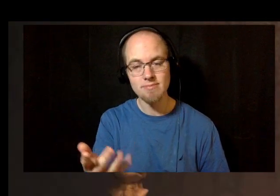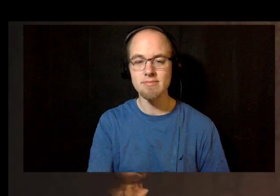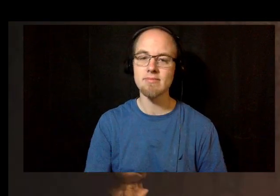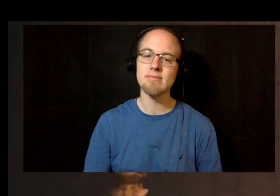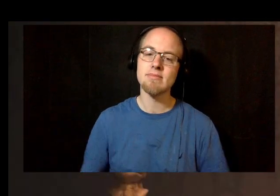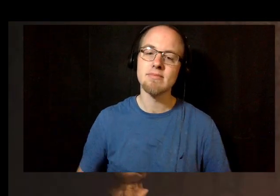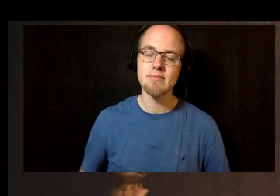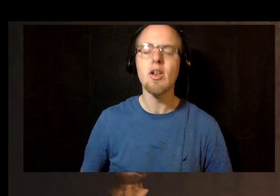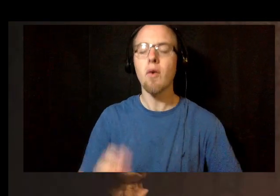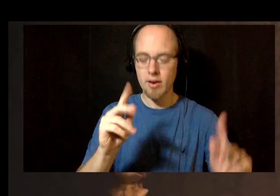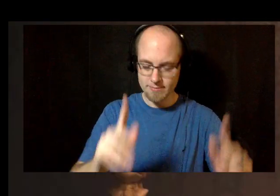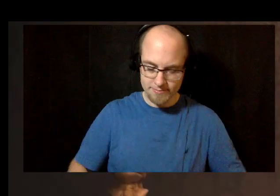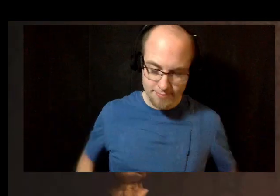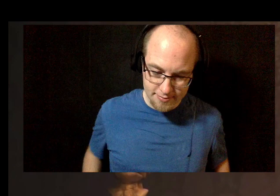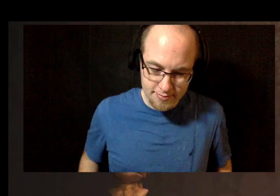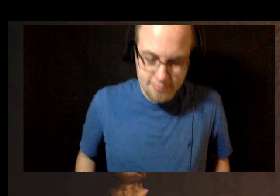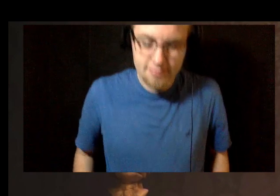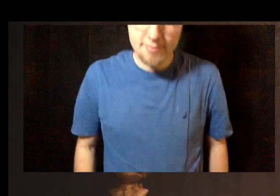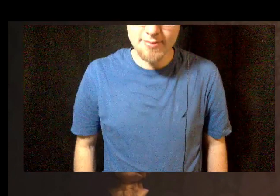All right.